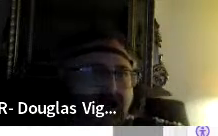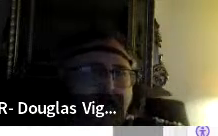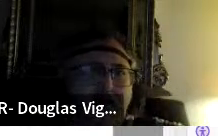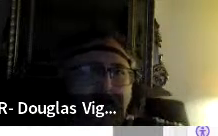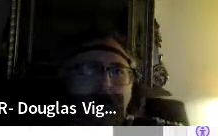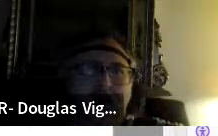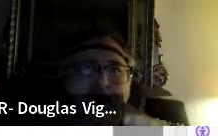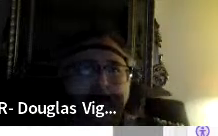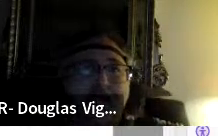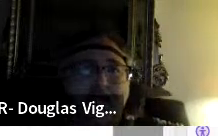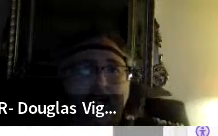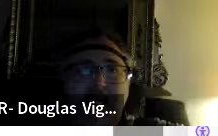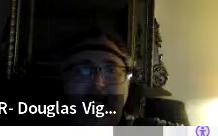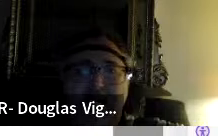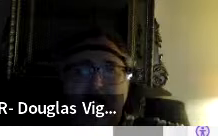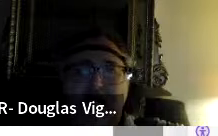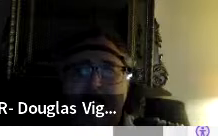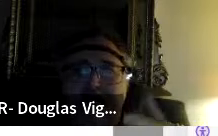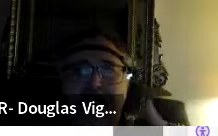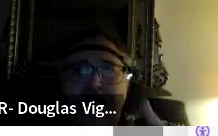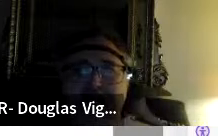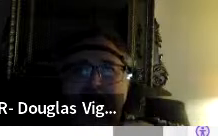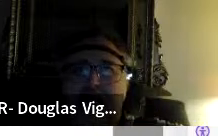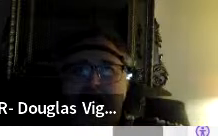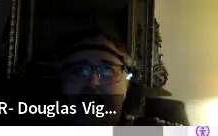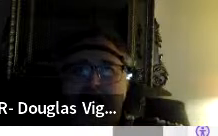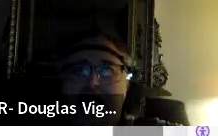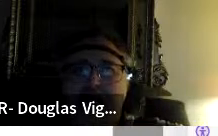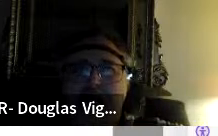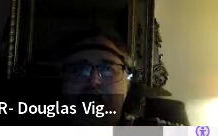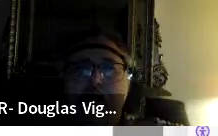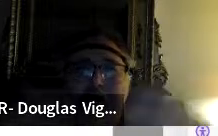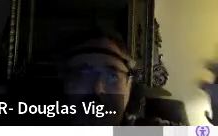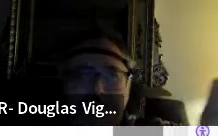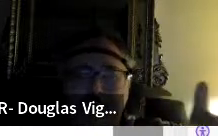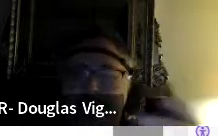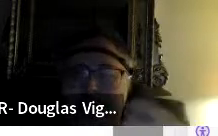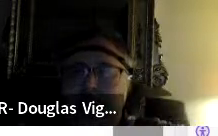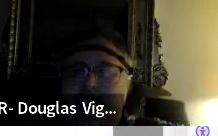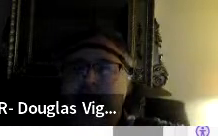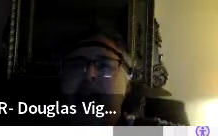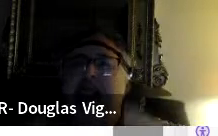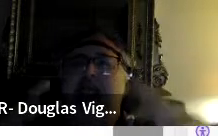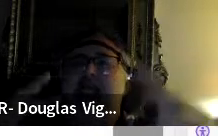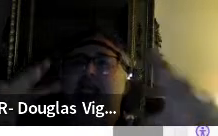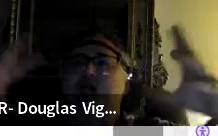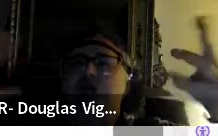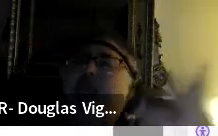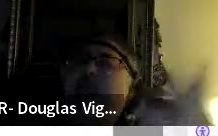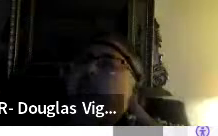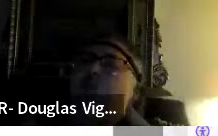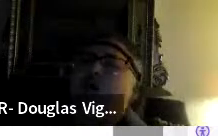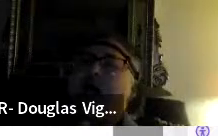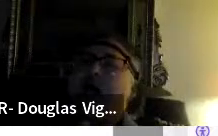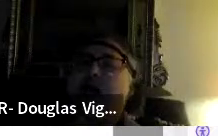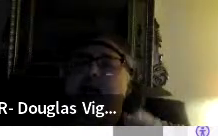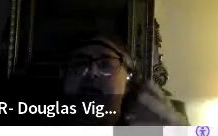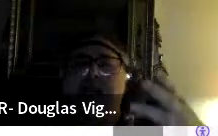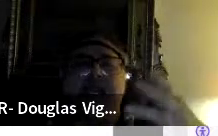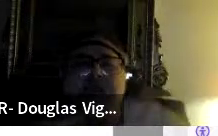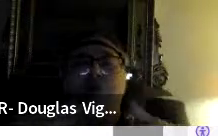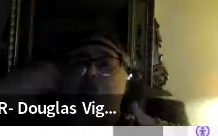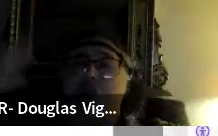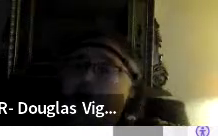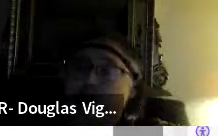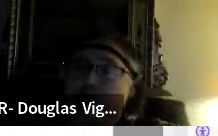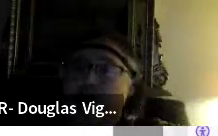fish, a species of fish that will repopulate the way the water is.